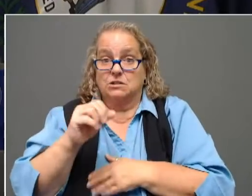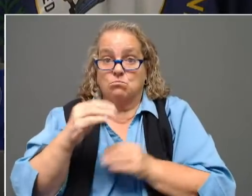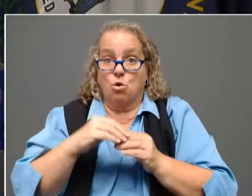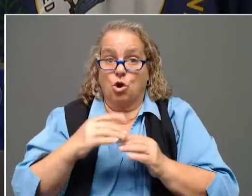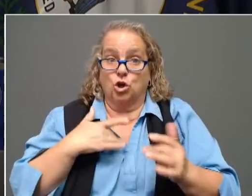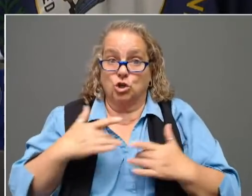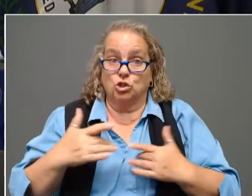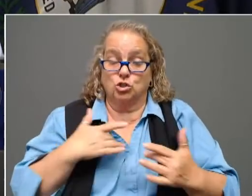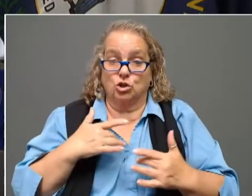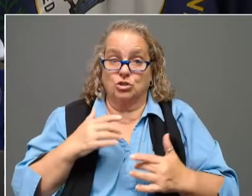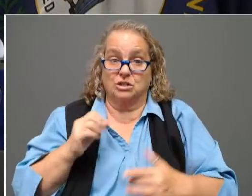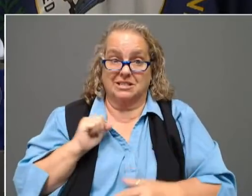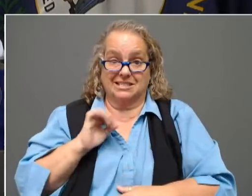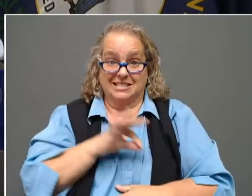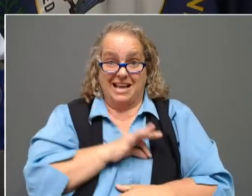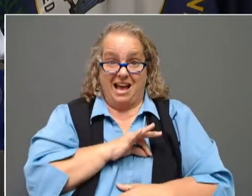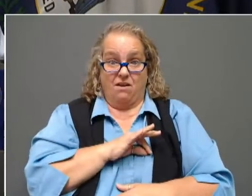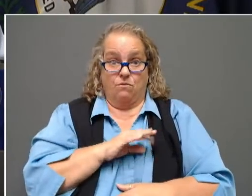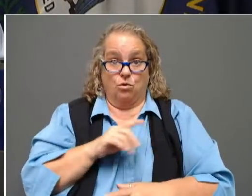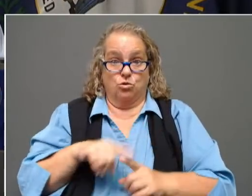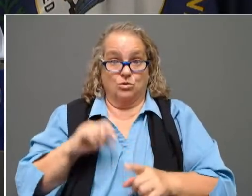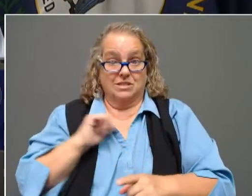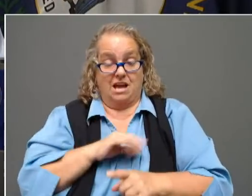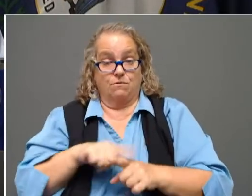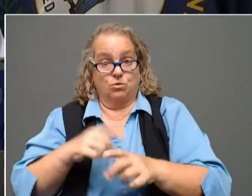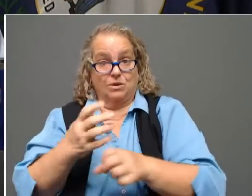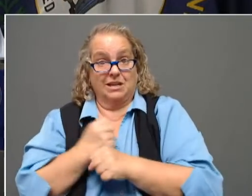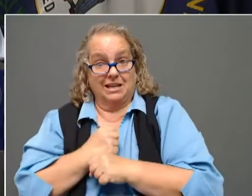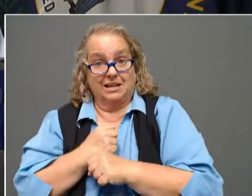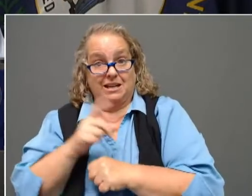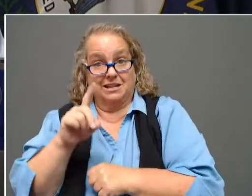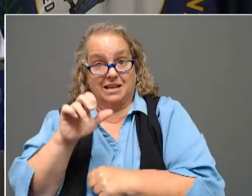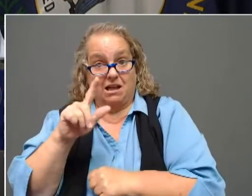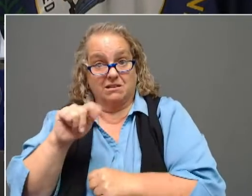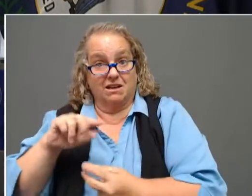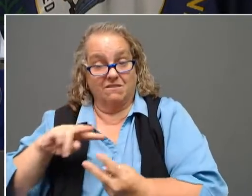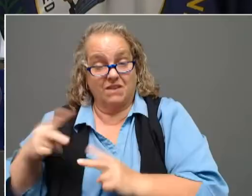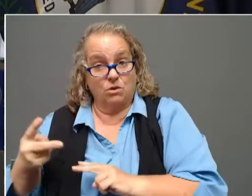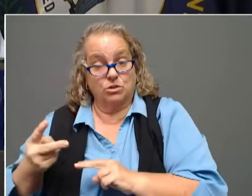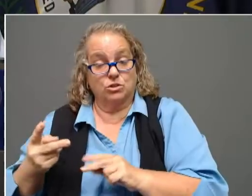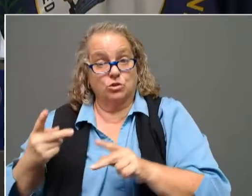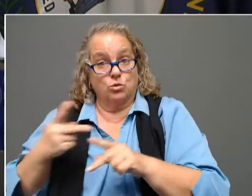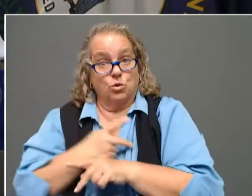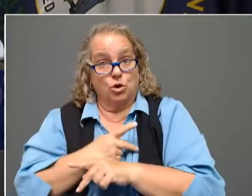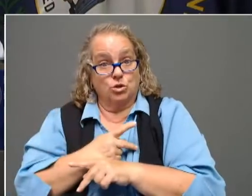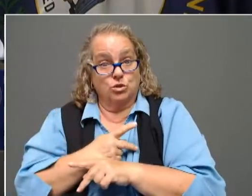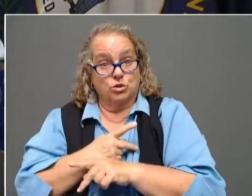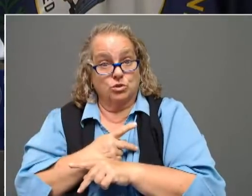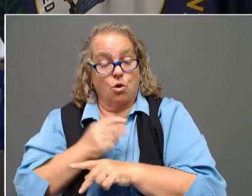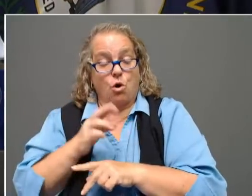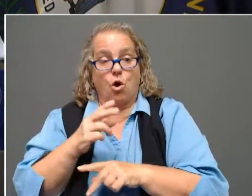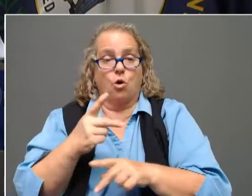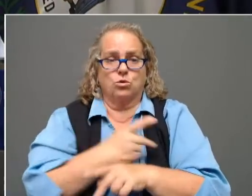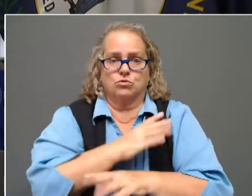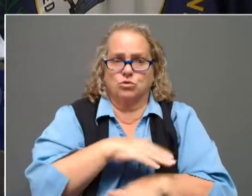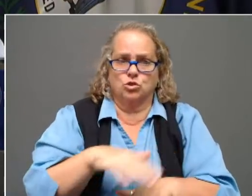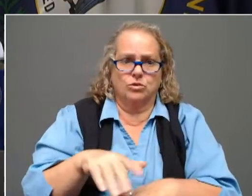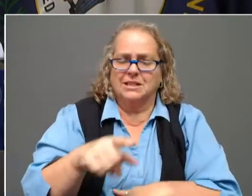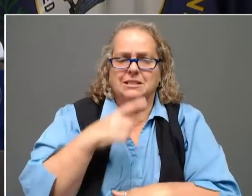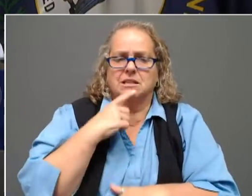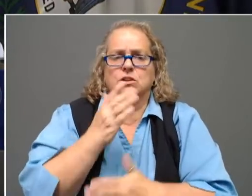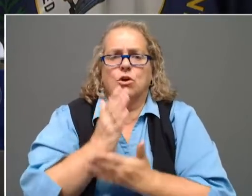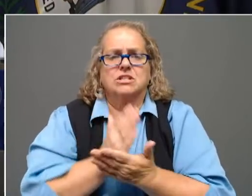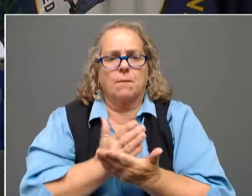or that sort of thing. Is there anything that would suggest that this is something that could be driven by students? There are certainly things that